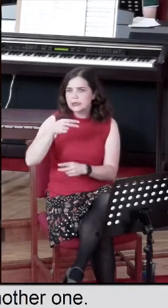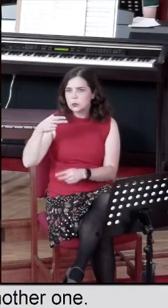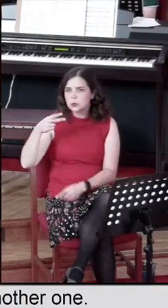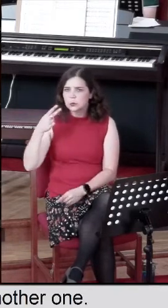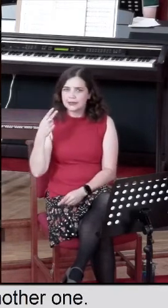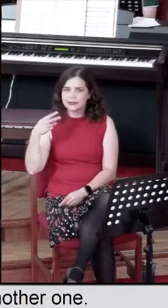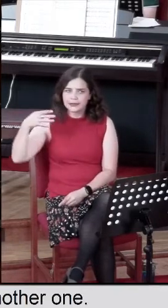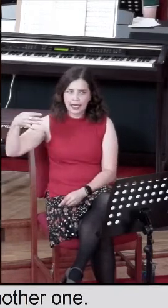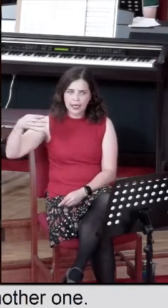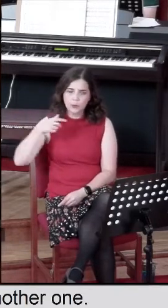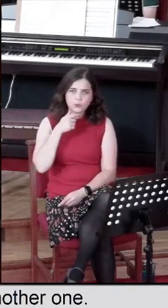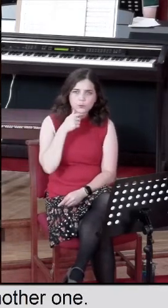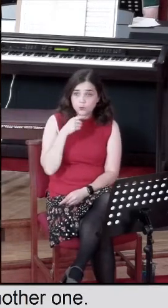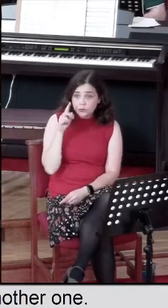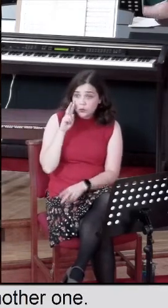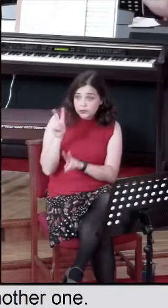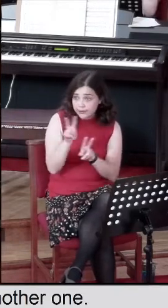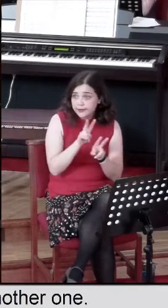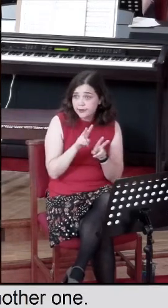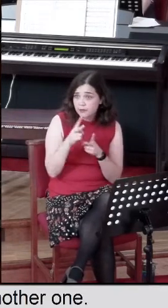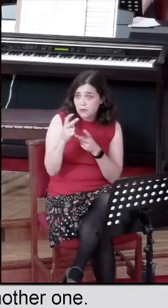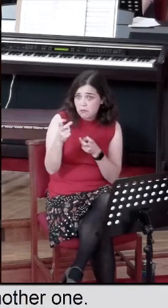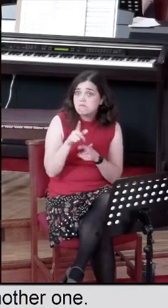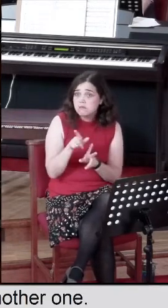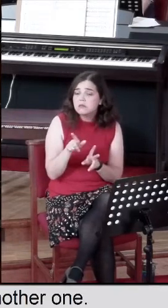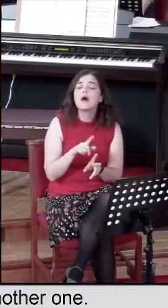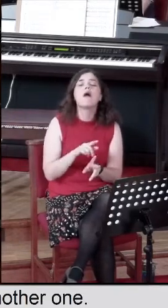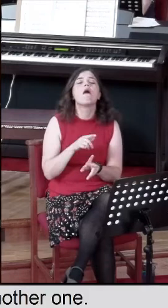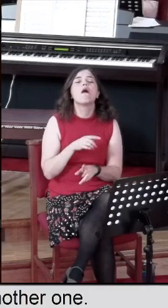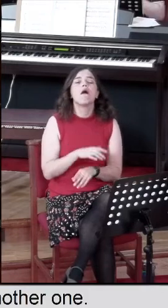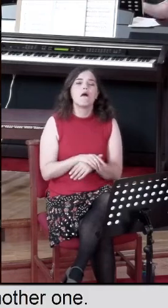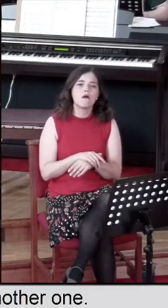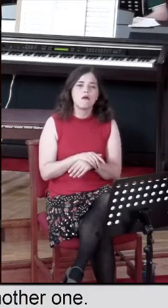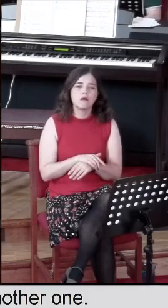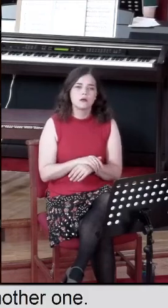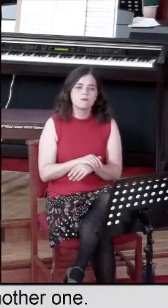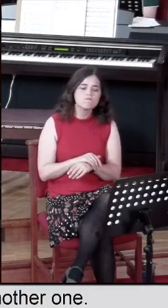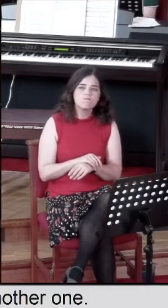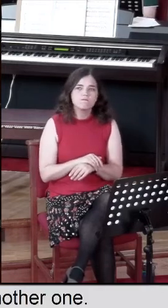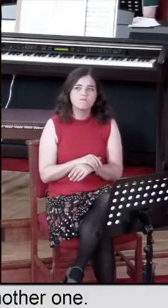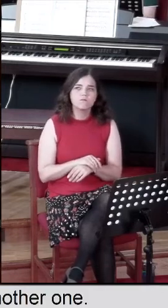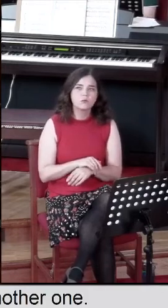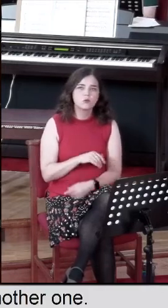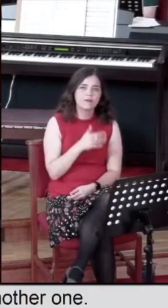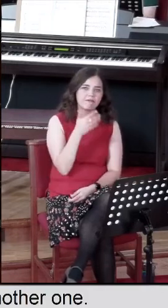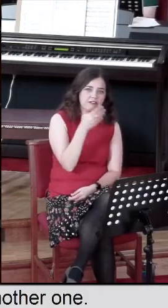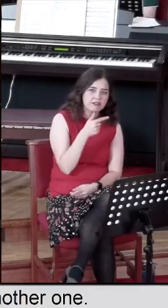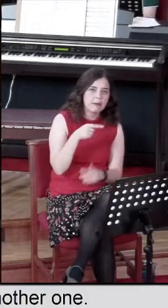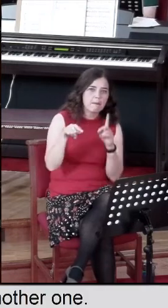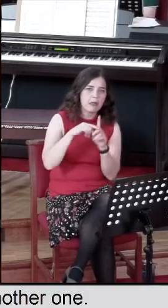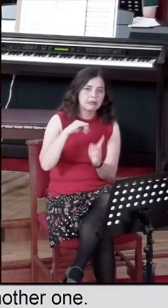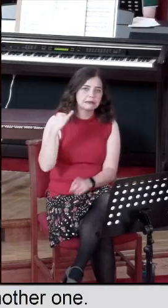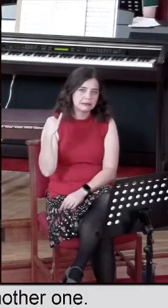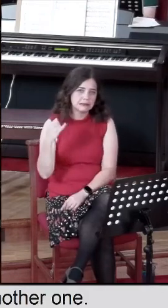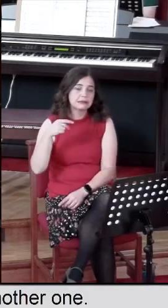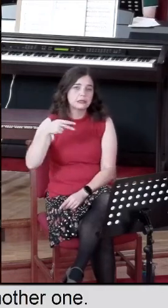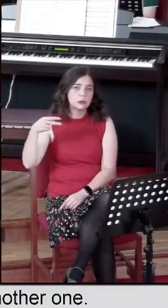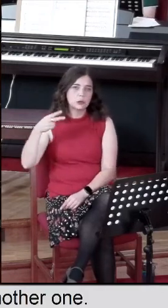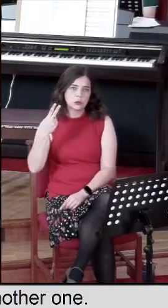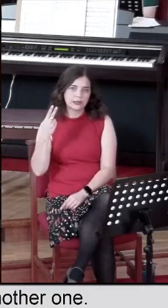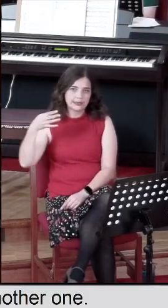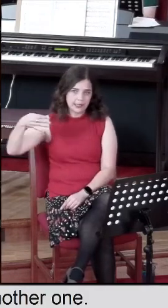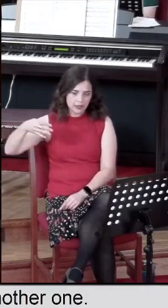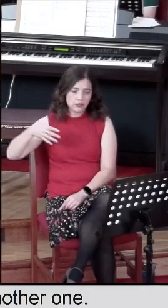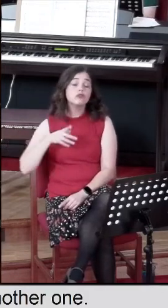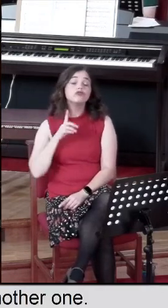round. Everybody see it? 15 plus 6 equals 29. Anybody any ideas? What?